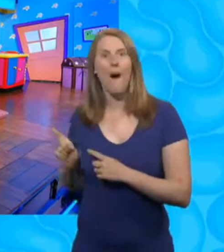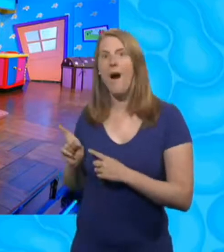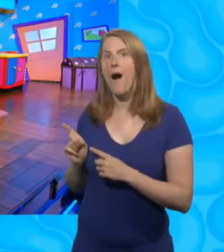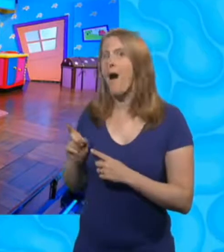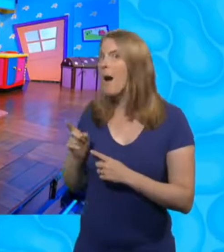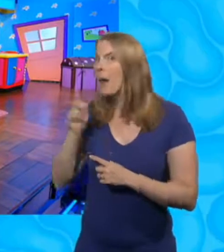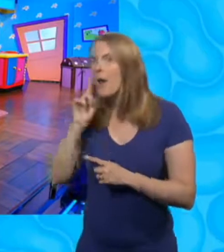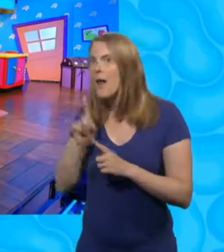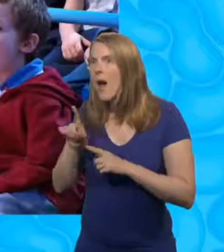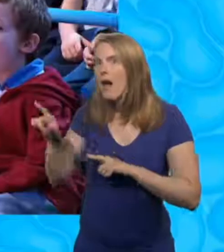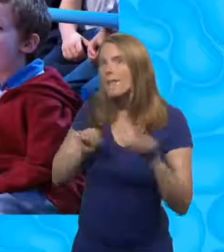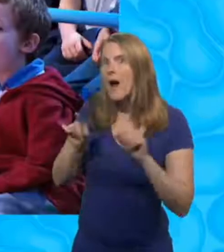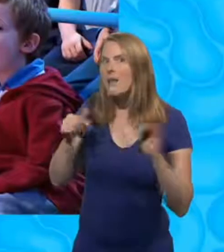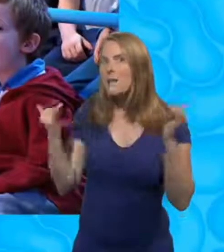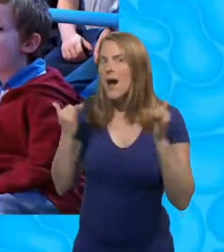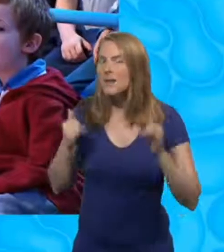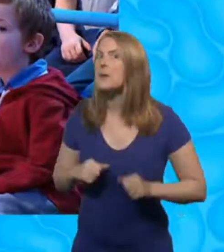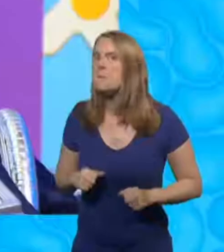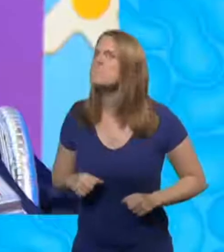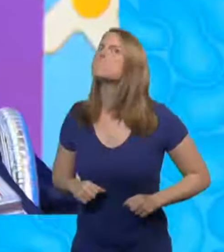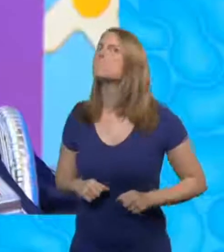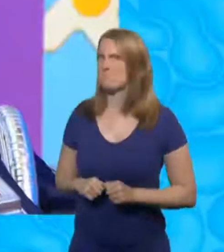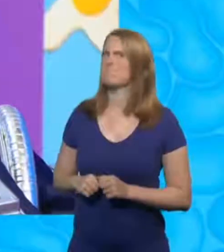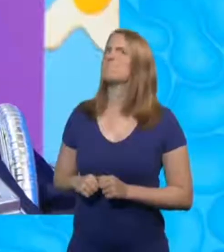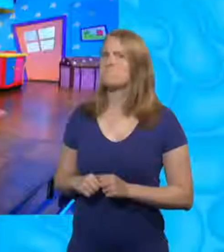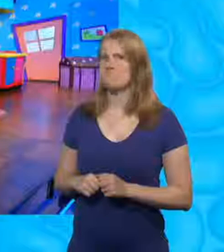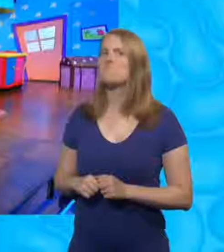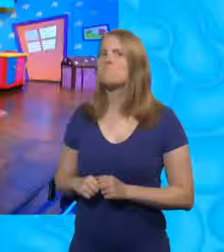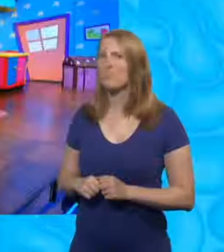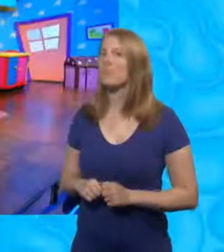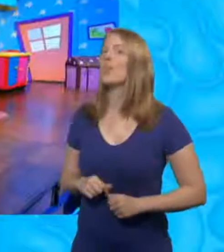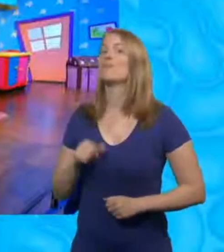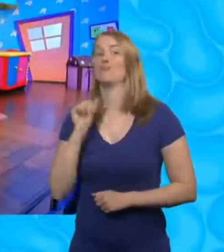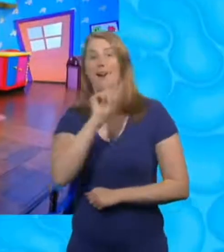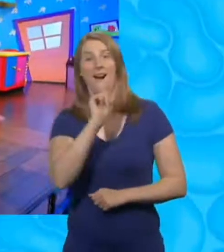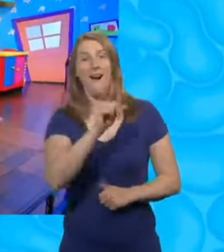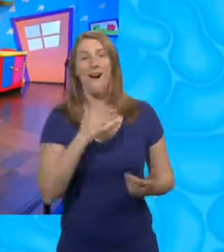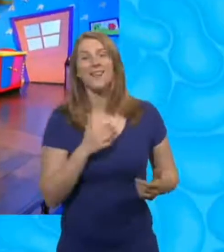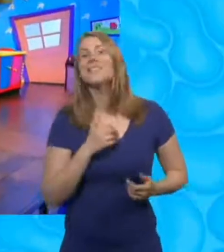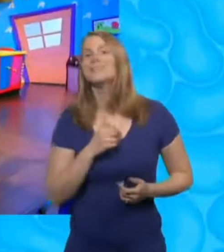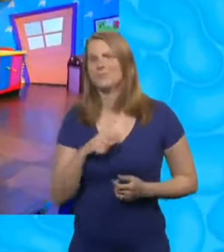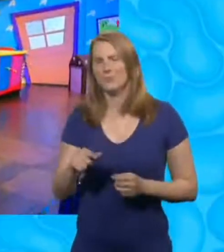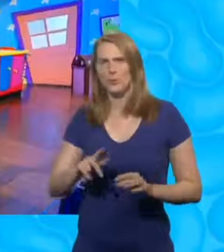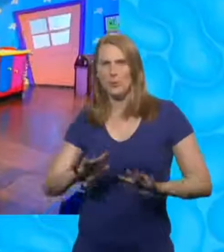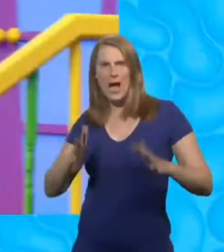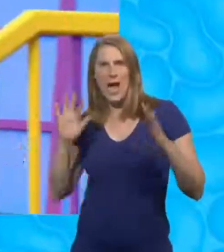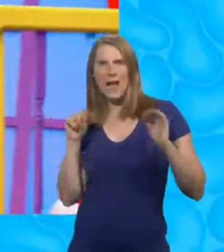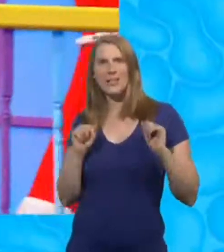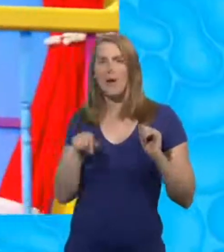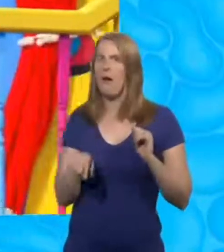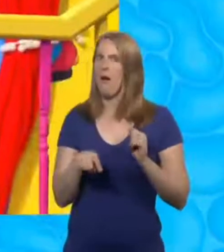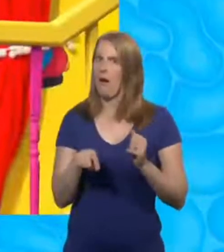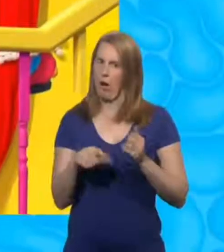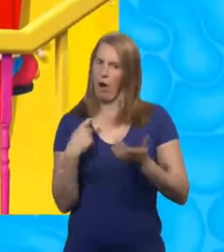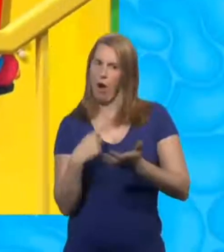like a party invite, everyone? What? What? Where? I think you might be right. Where? Look at this. It's a lovely, shiny party invite, and it says